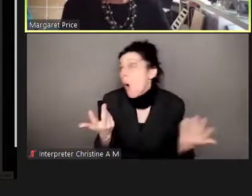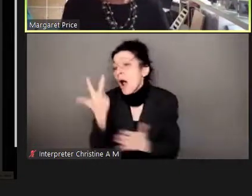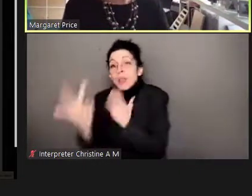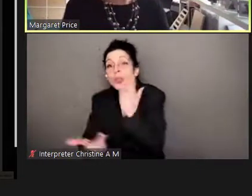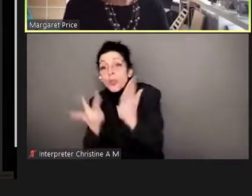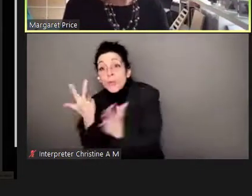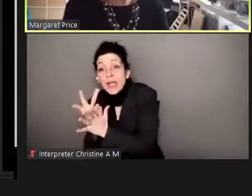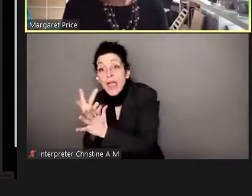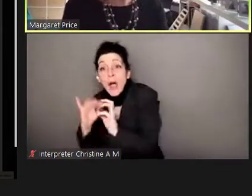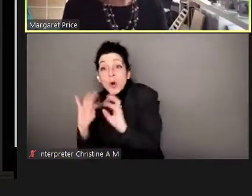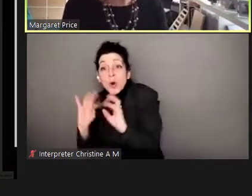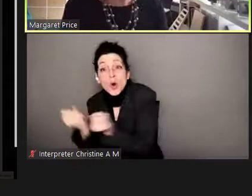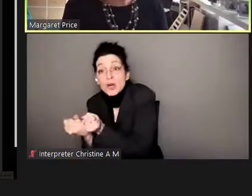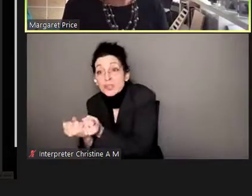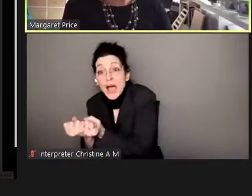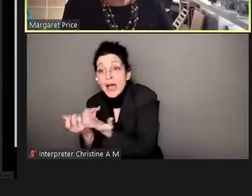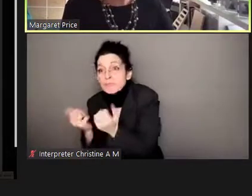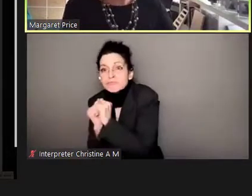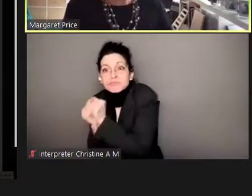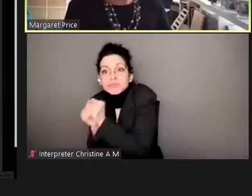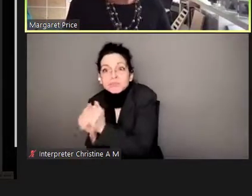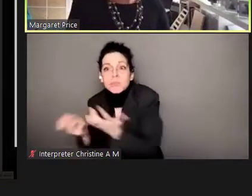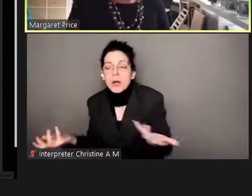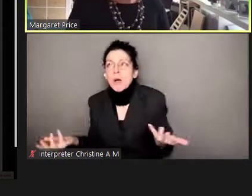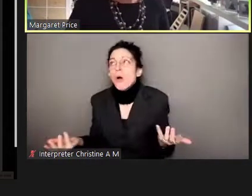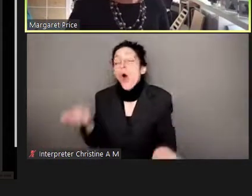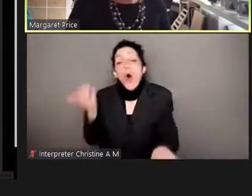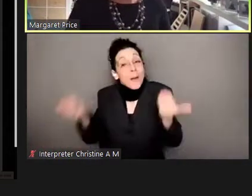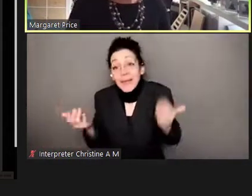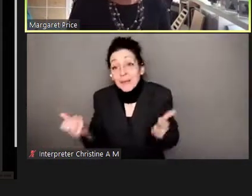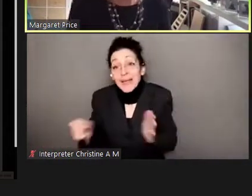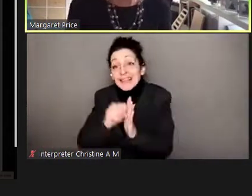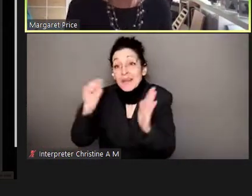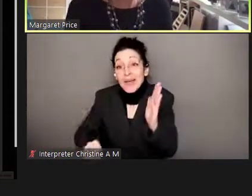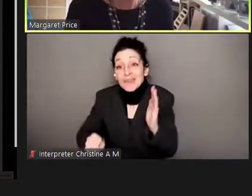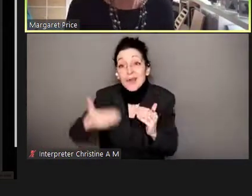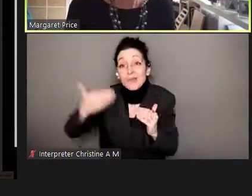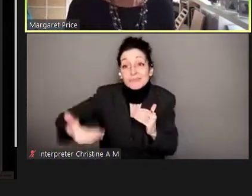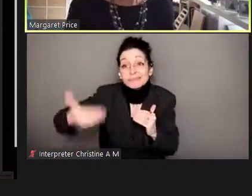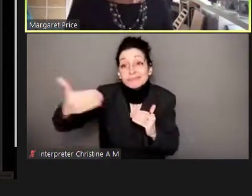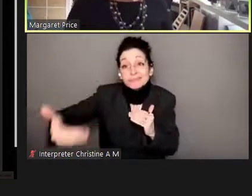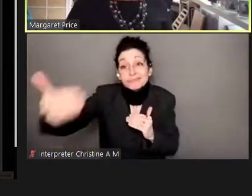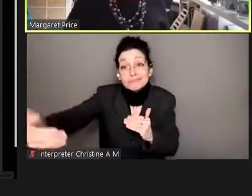longer span of time, like a semester of meetings that one committee is having.